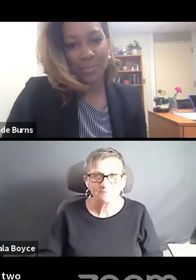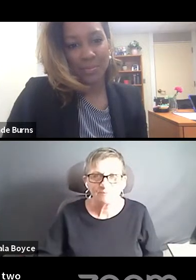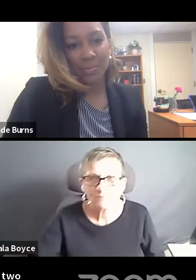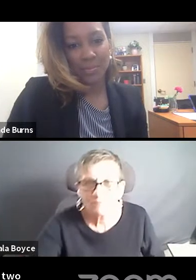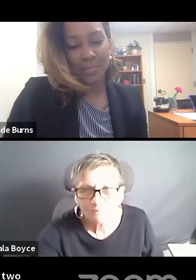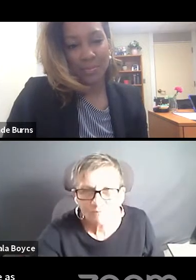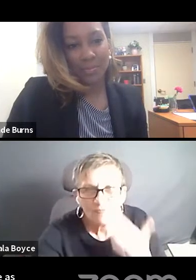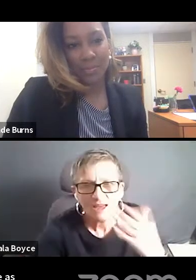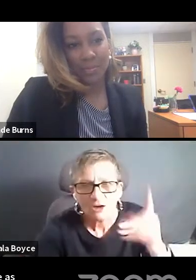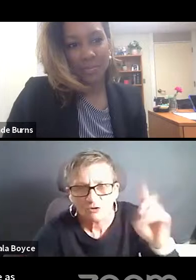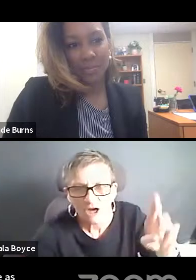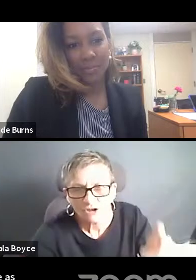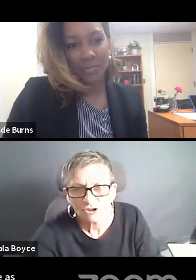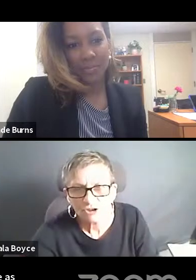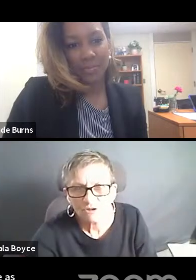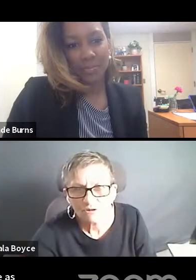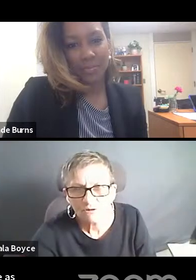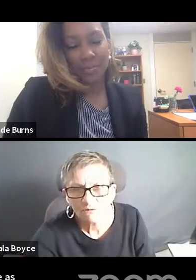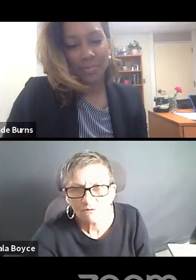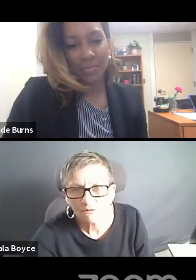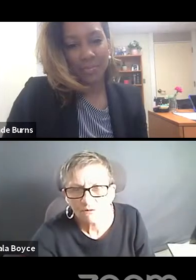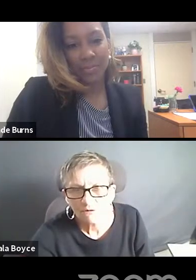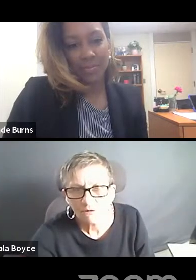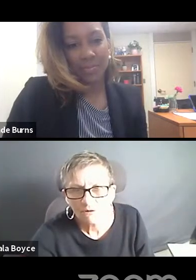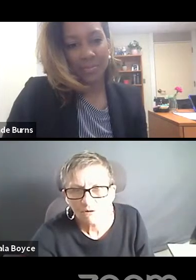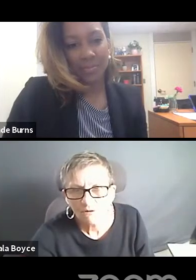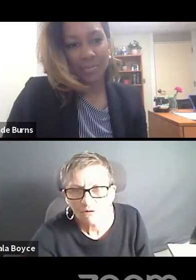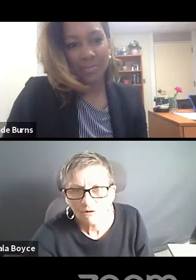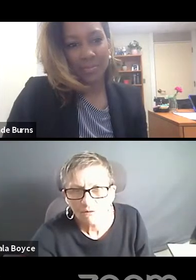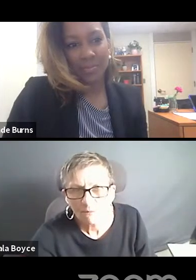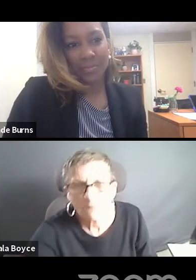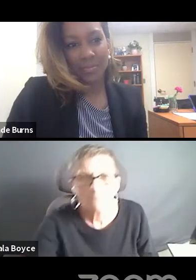Thank you, Dr. Wixson. And next we have Dr. Jade Burns.